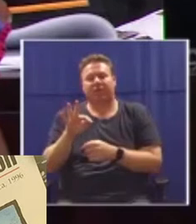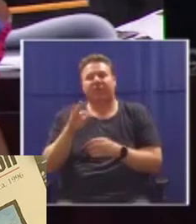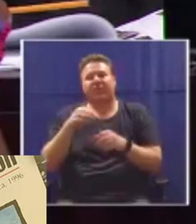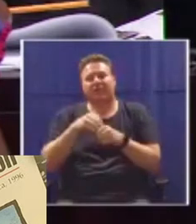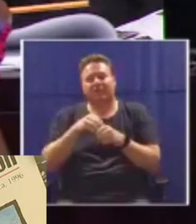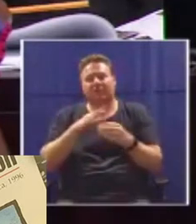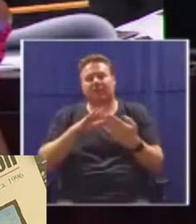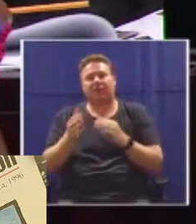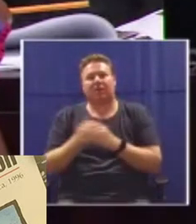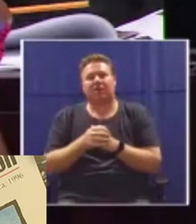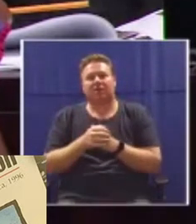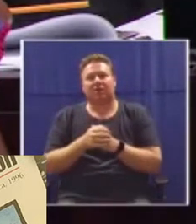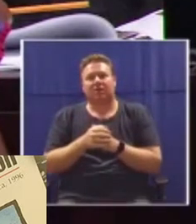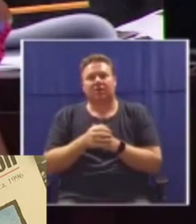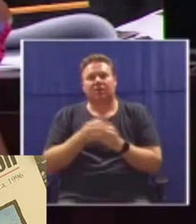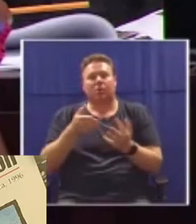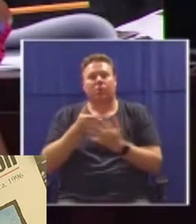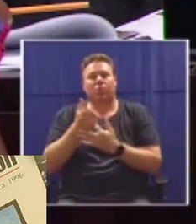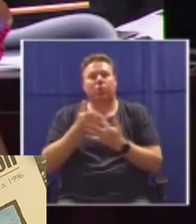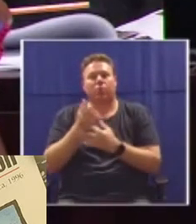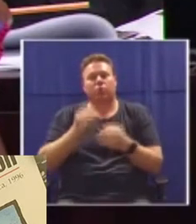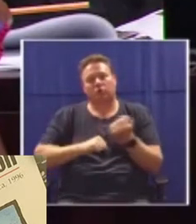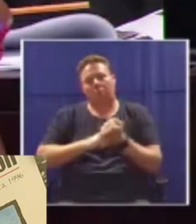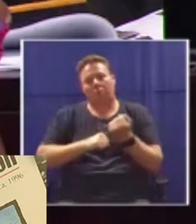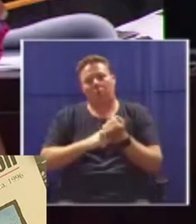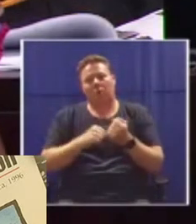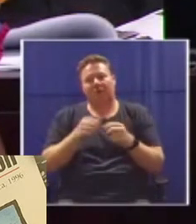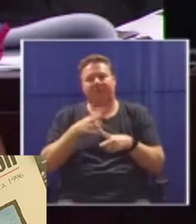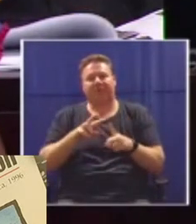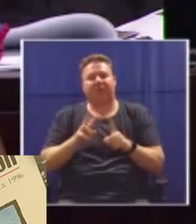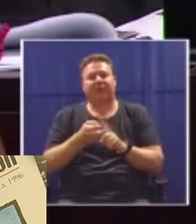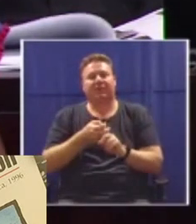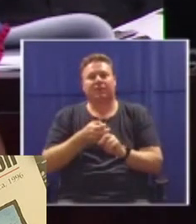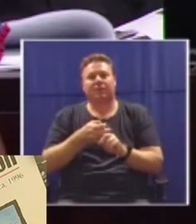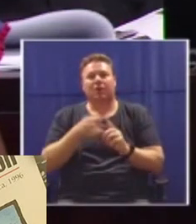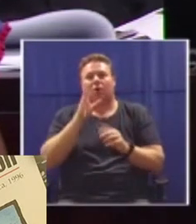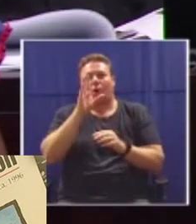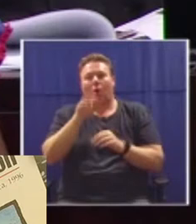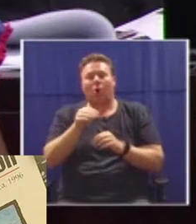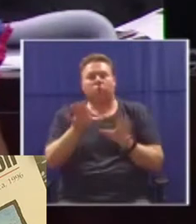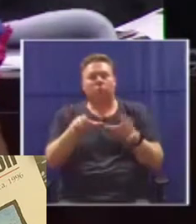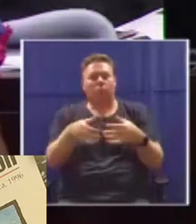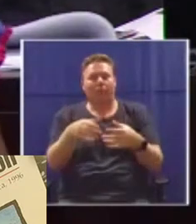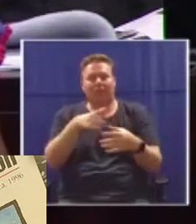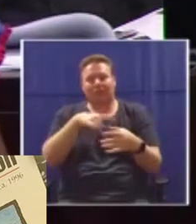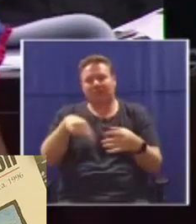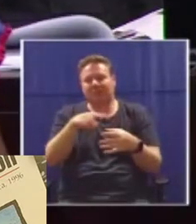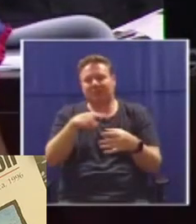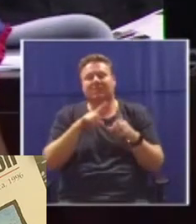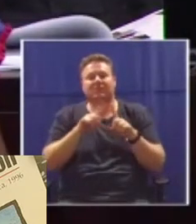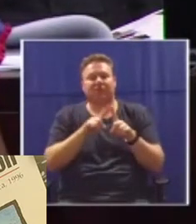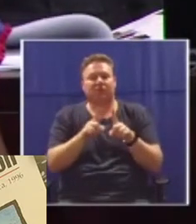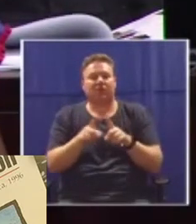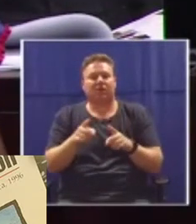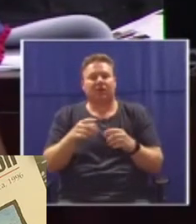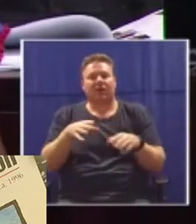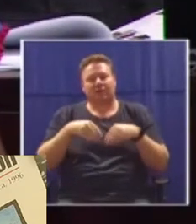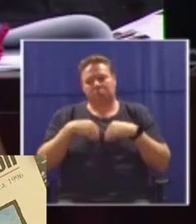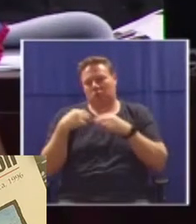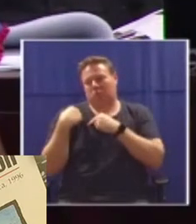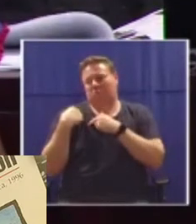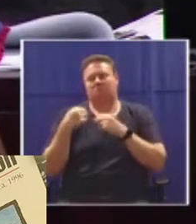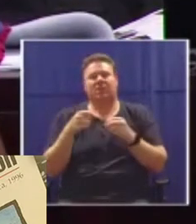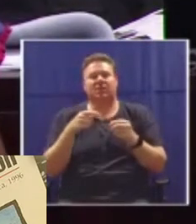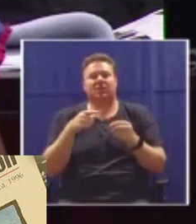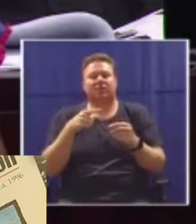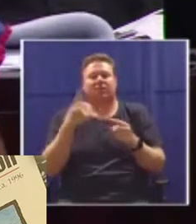society through awareness and support for victims. Therefore, we call on this organization to be accountable to the people and